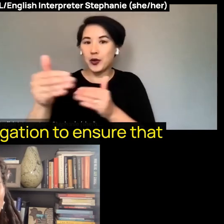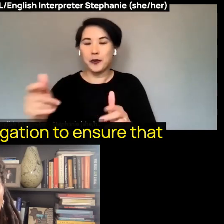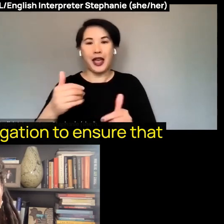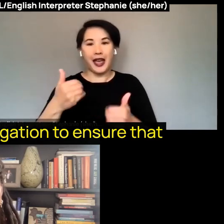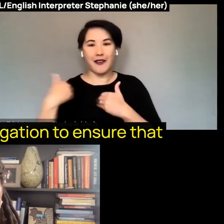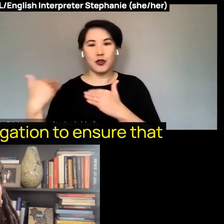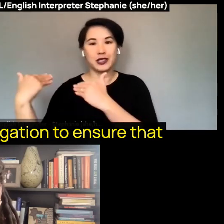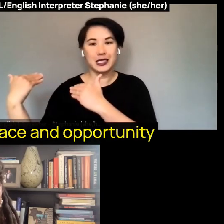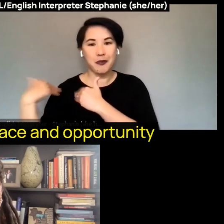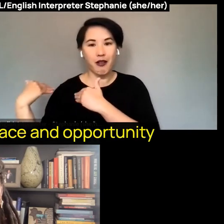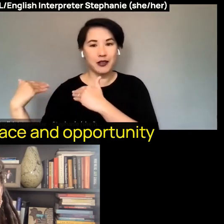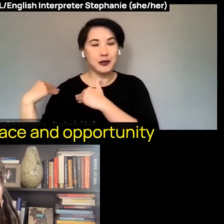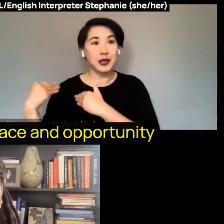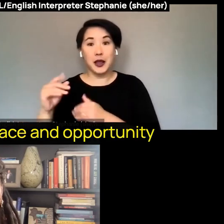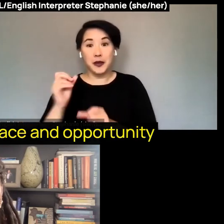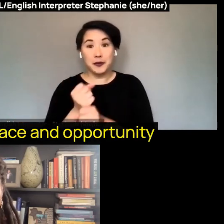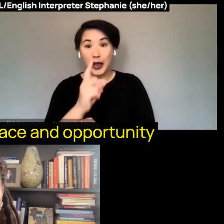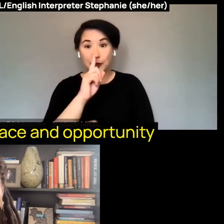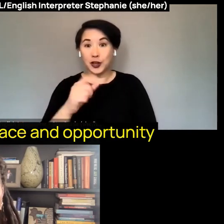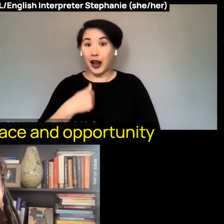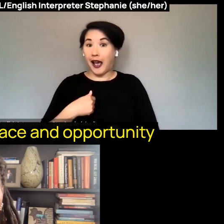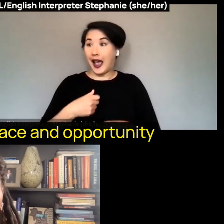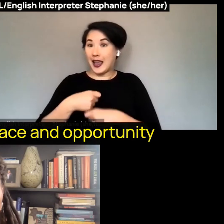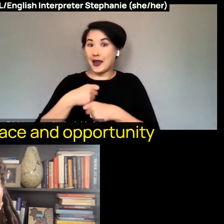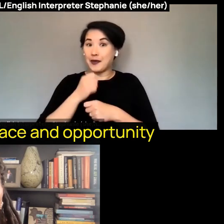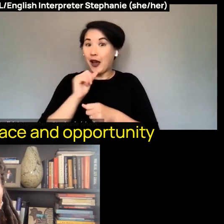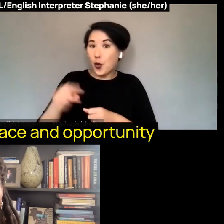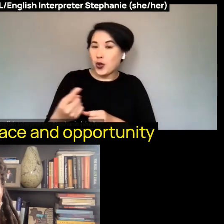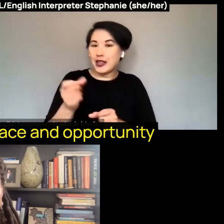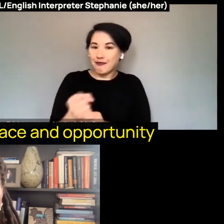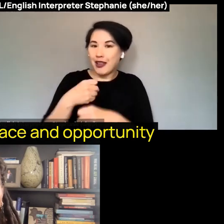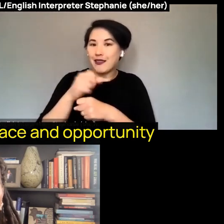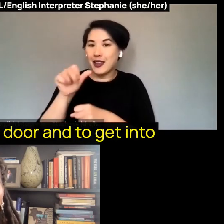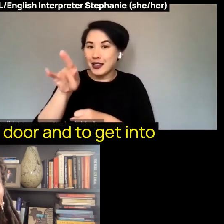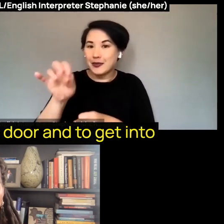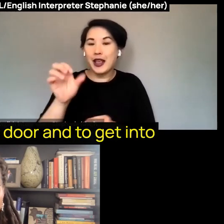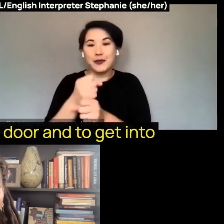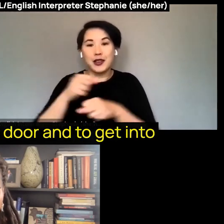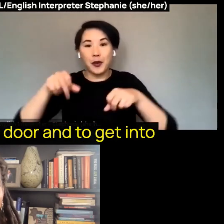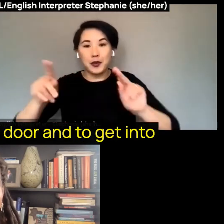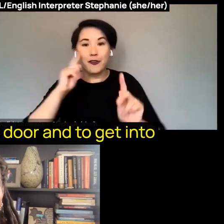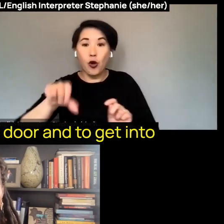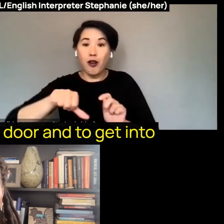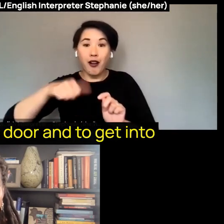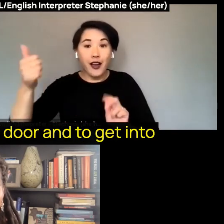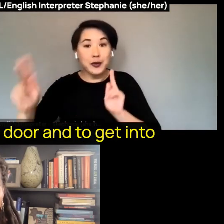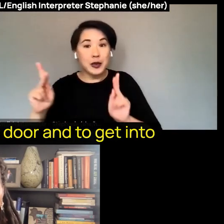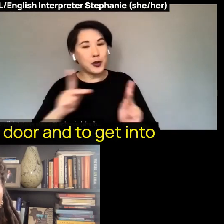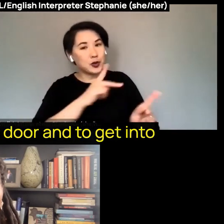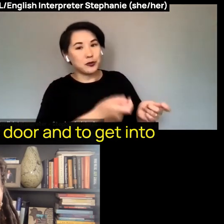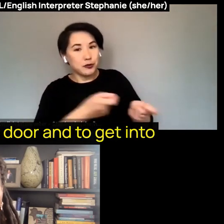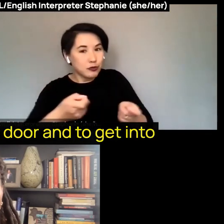obligation to ensure that not only am I creating space and opportunity for others to get into the